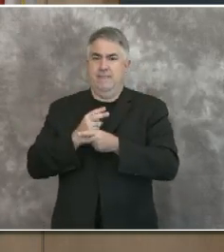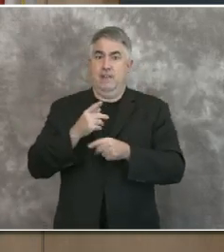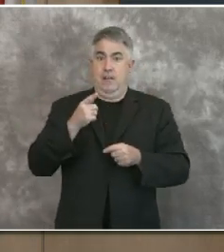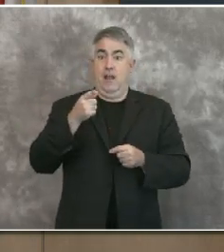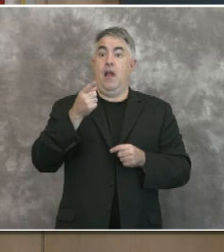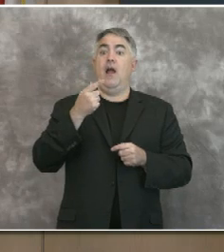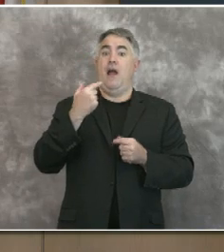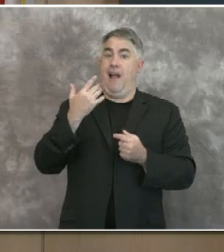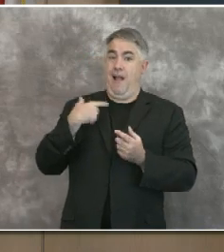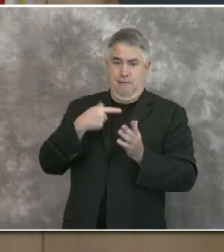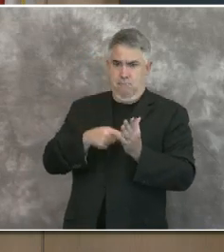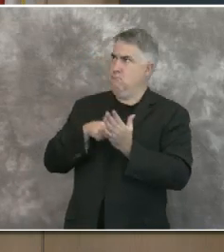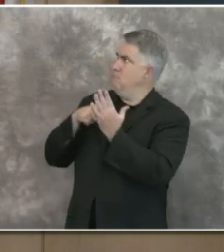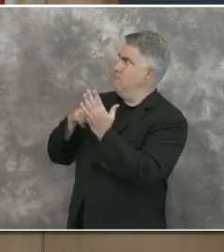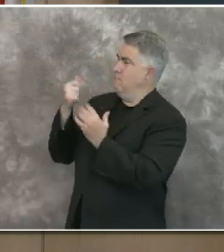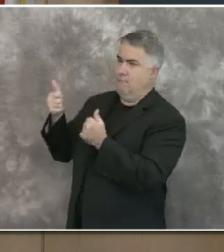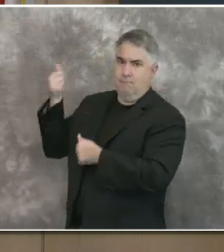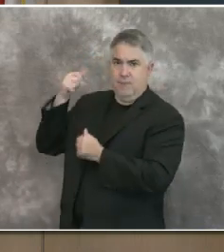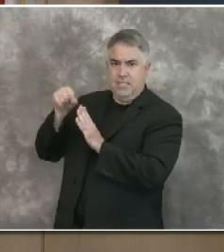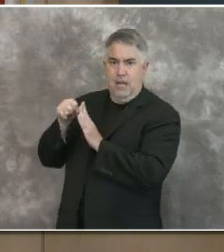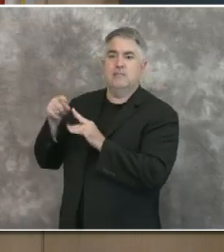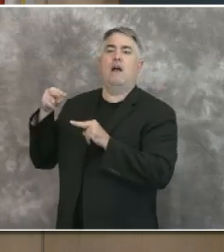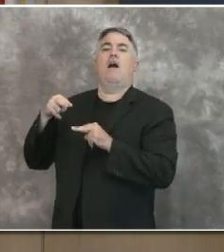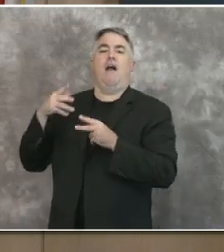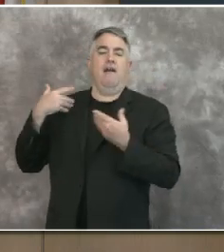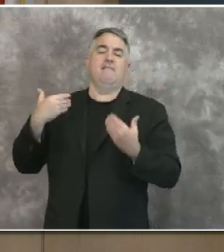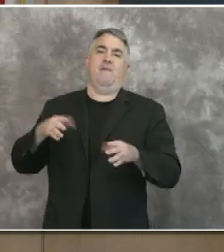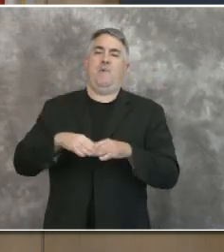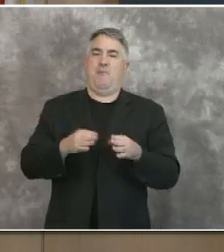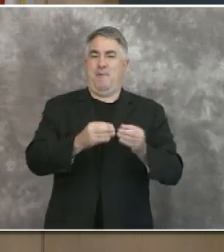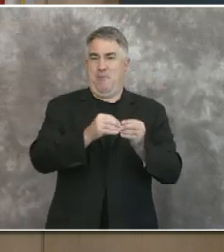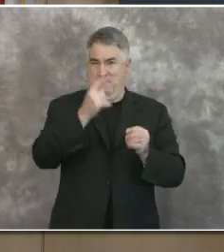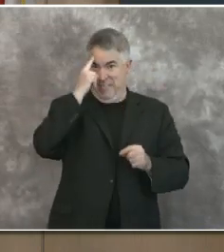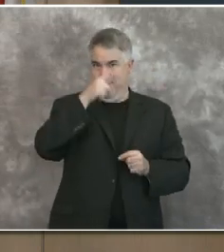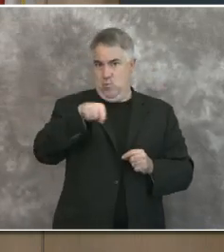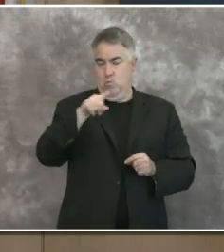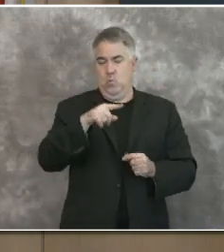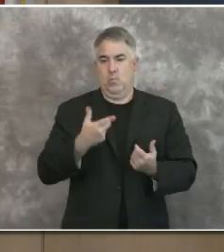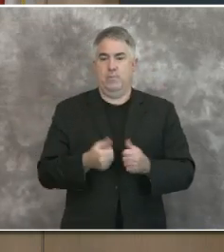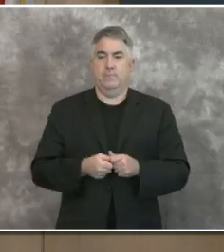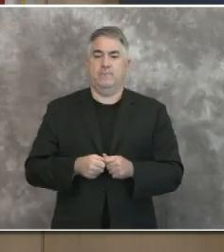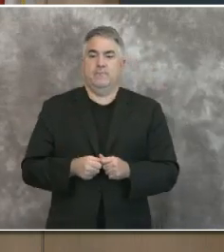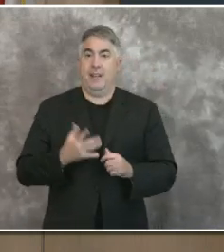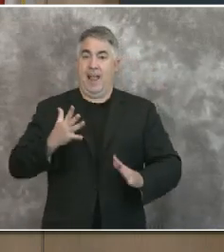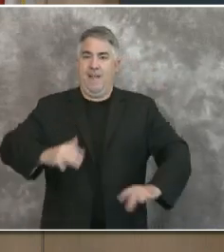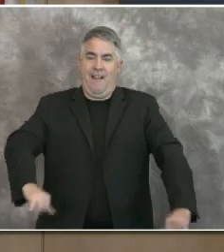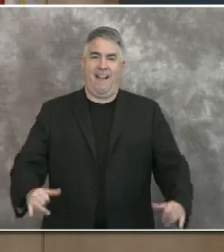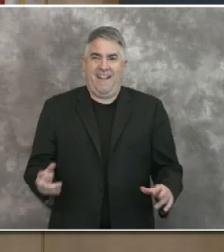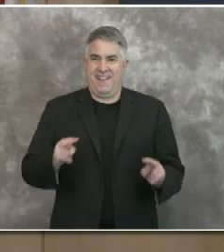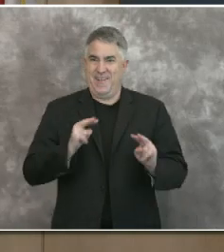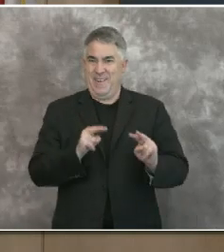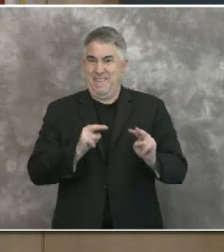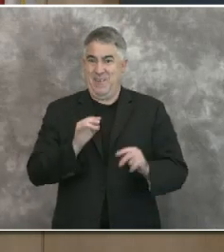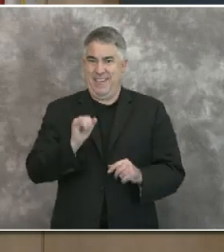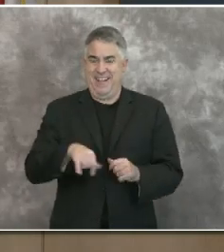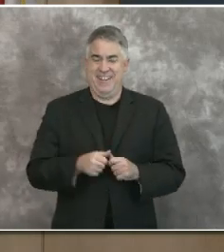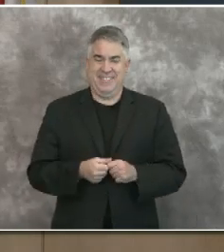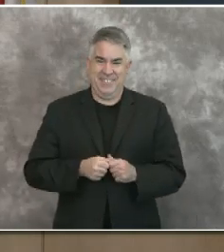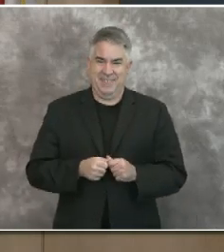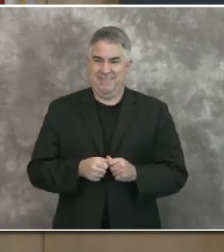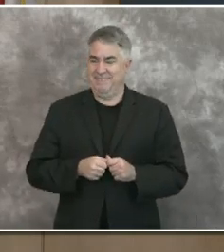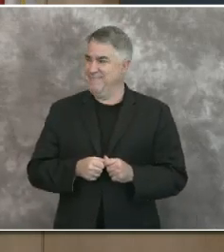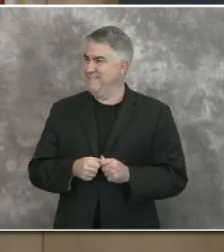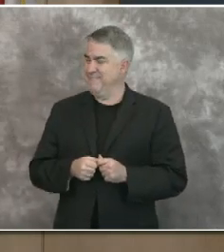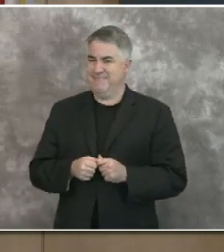pandemic. And as a result, we can get a little breathing room from the lockdown and move forward.